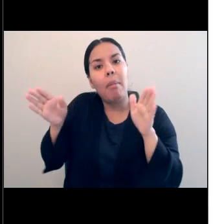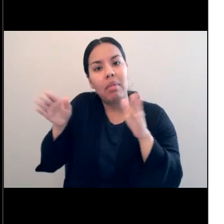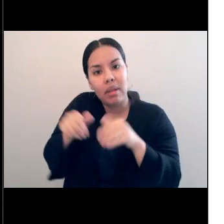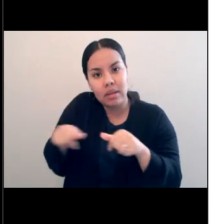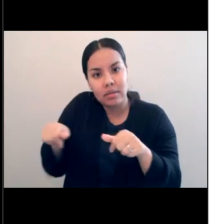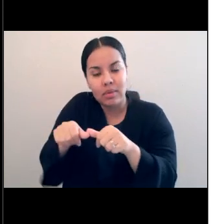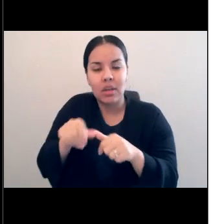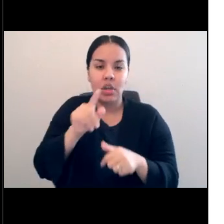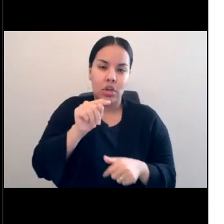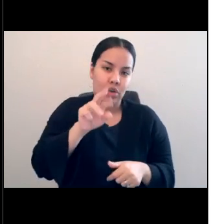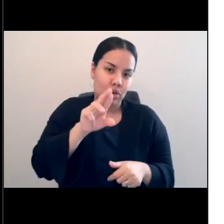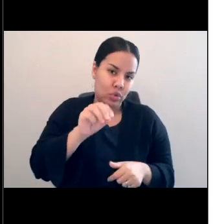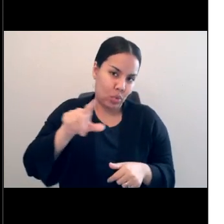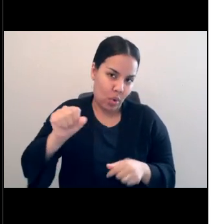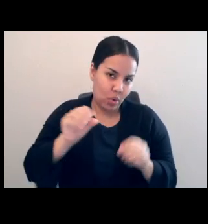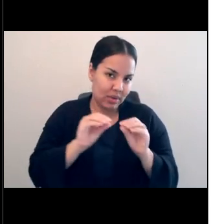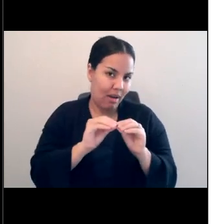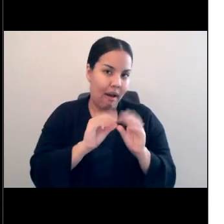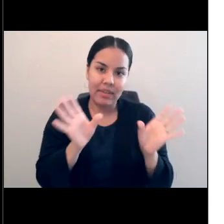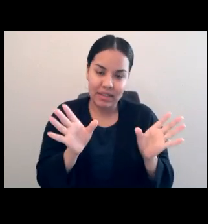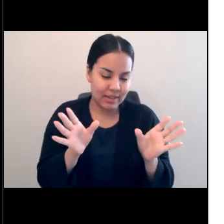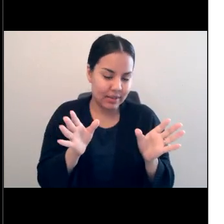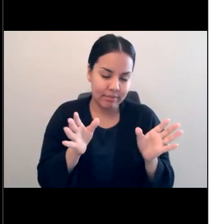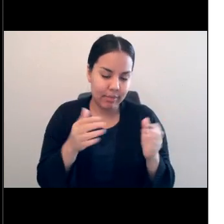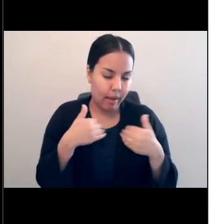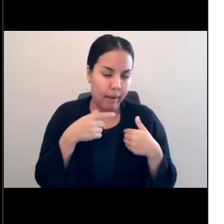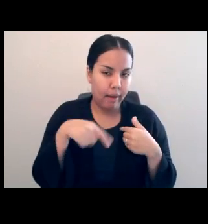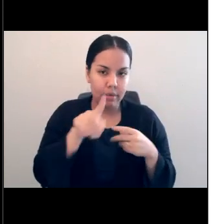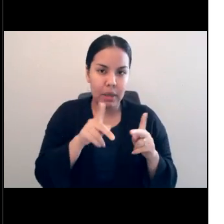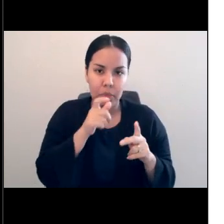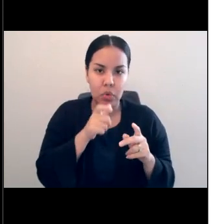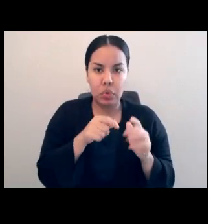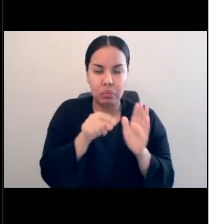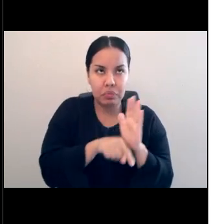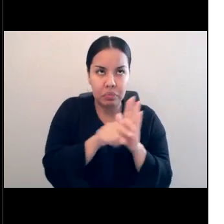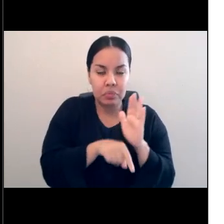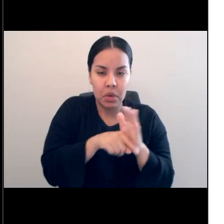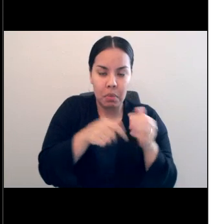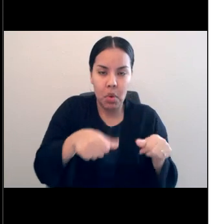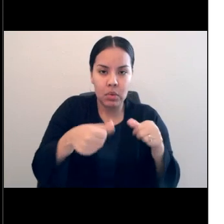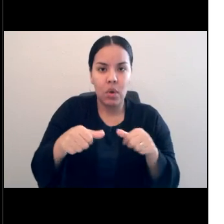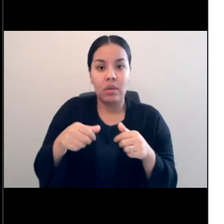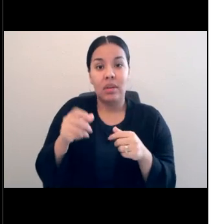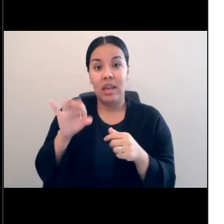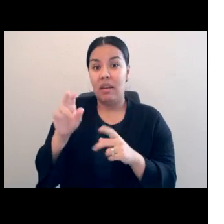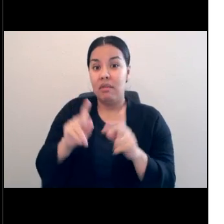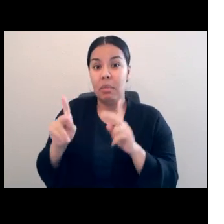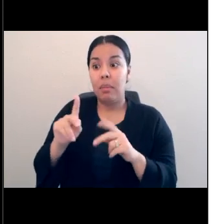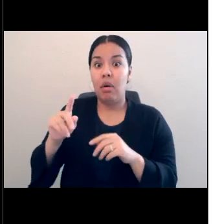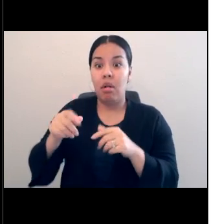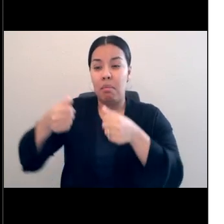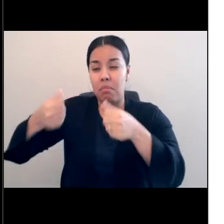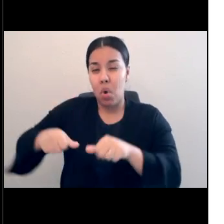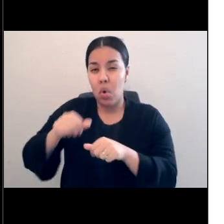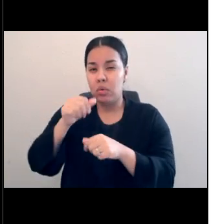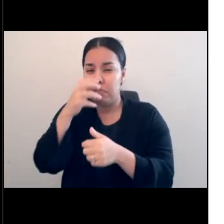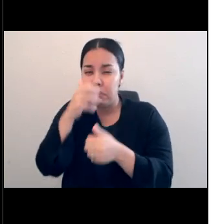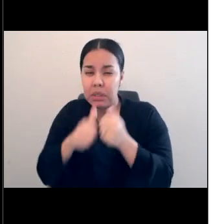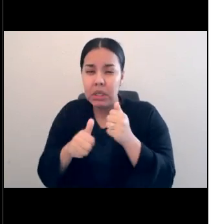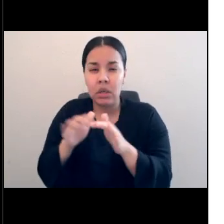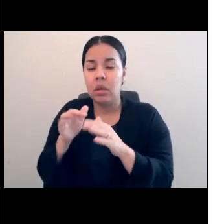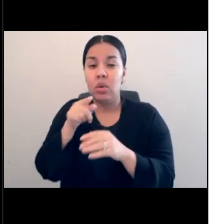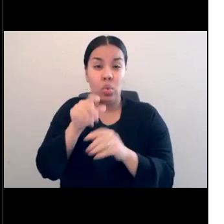obviously exist. If someone came up to you in public with a whole bunch of nonsense, you could turn right away from them and never think about them again for the rest of